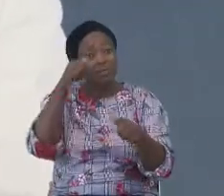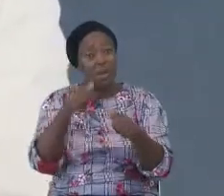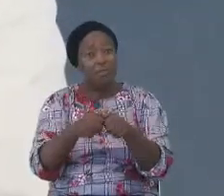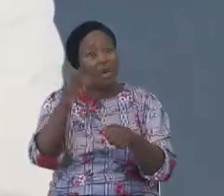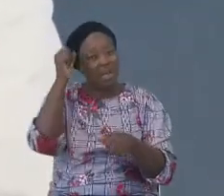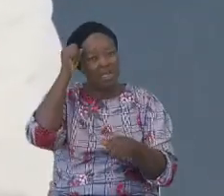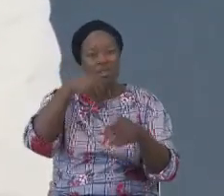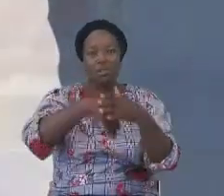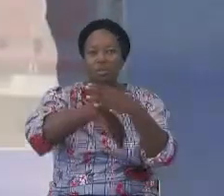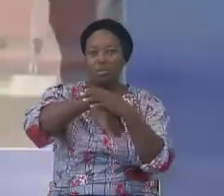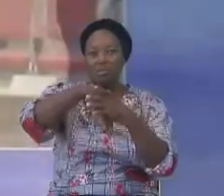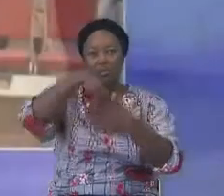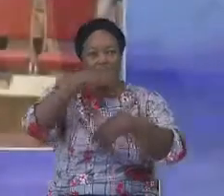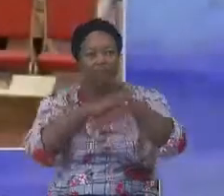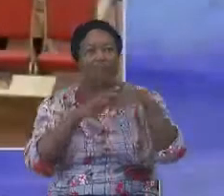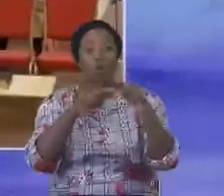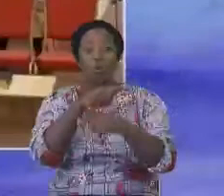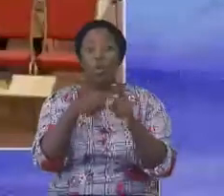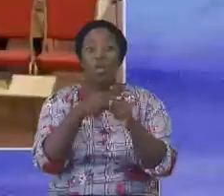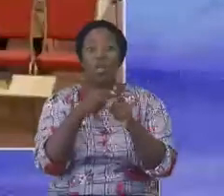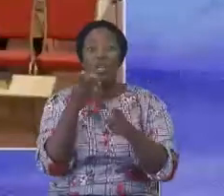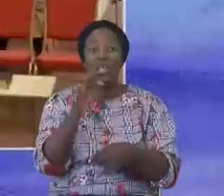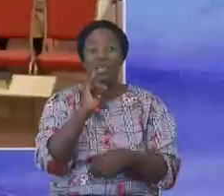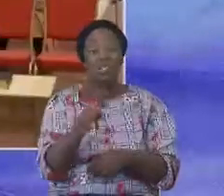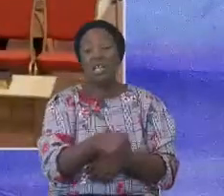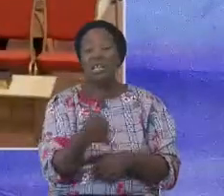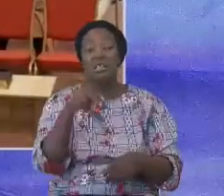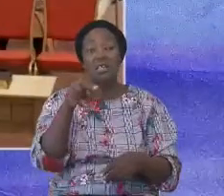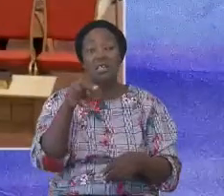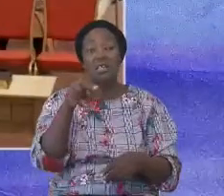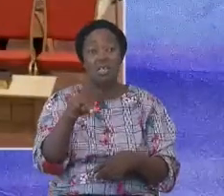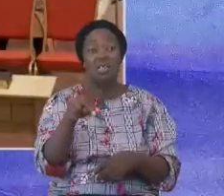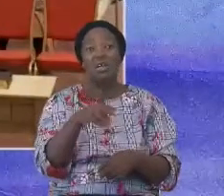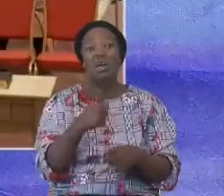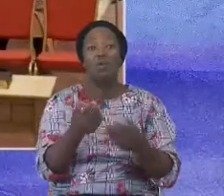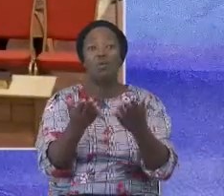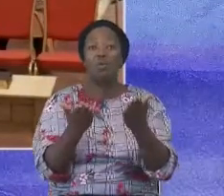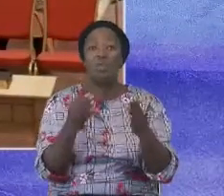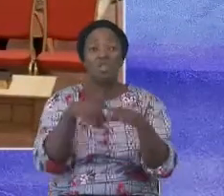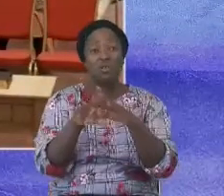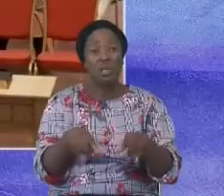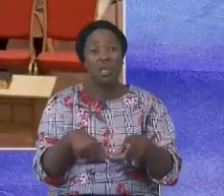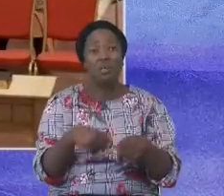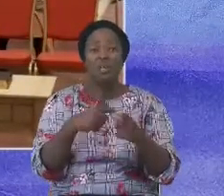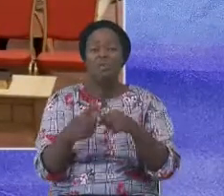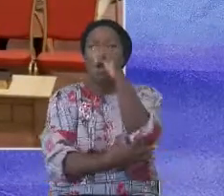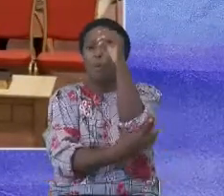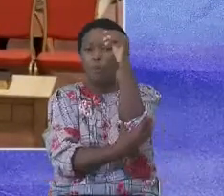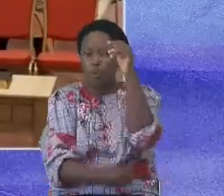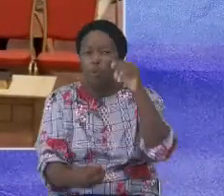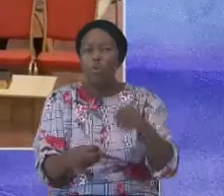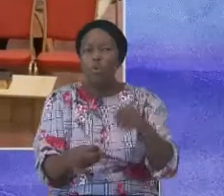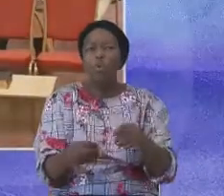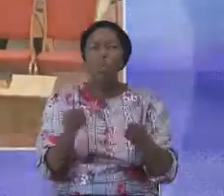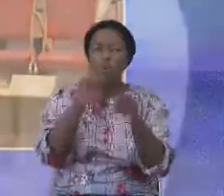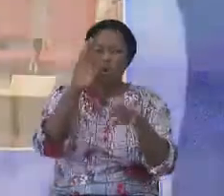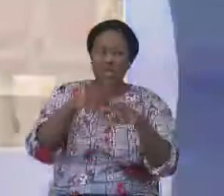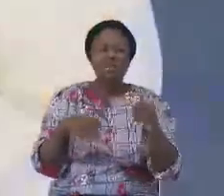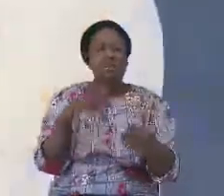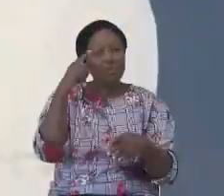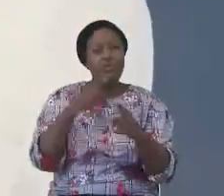with all the problems of this life, remember his comfort. And when there's need in your life, and you are